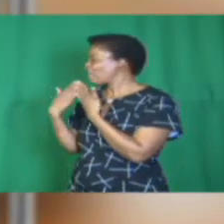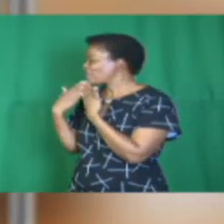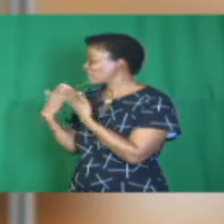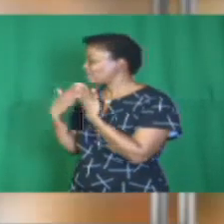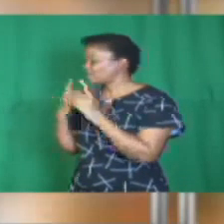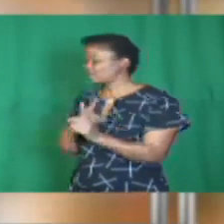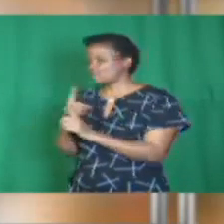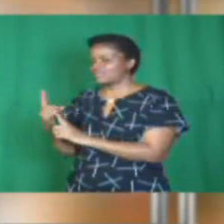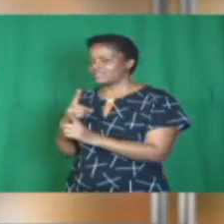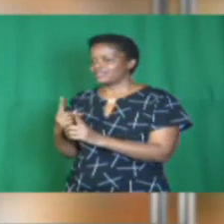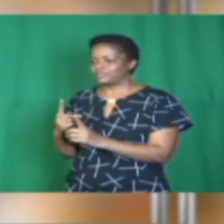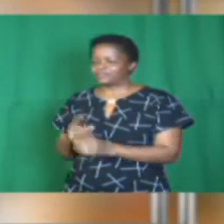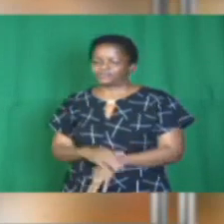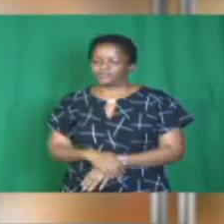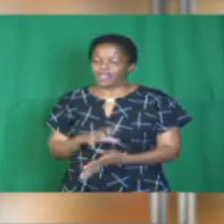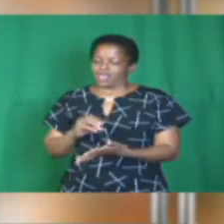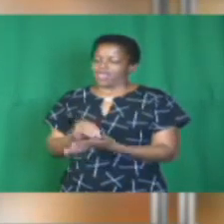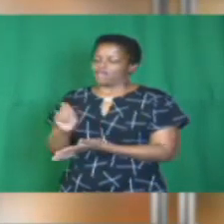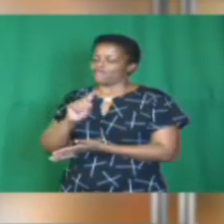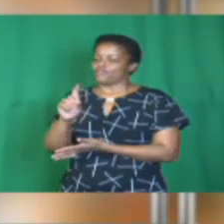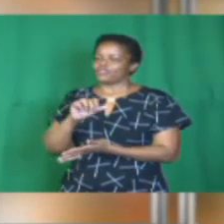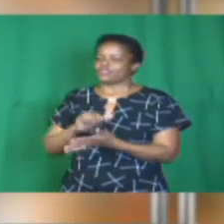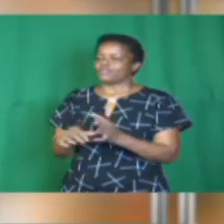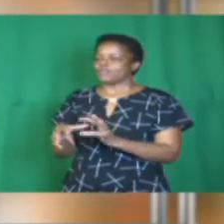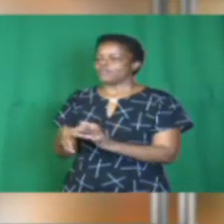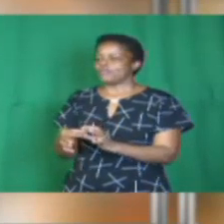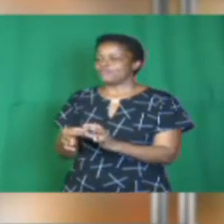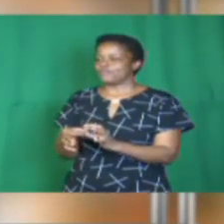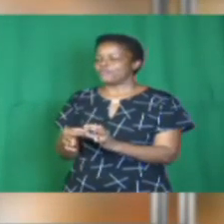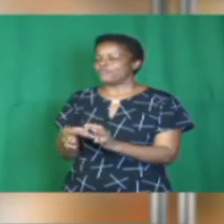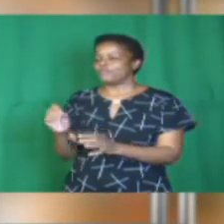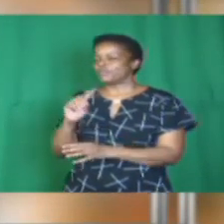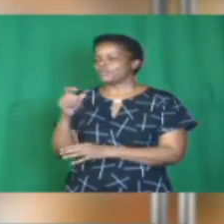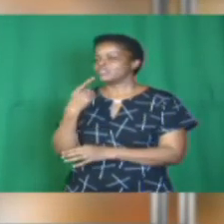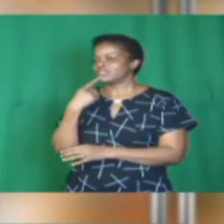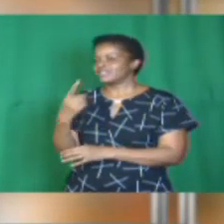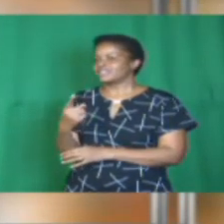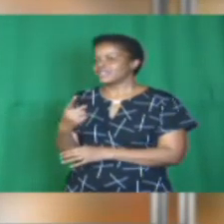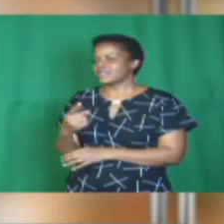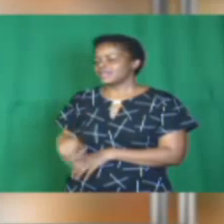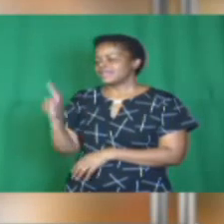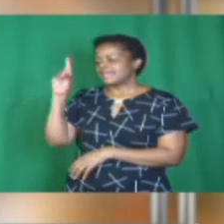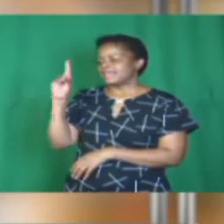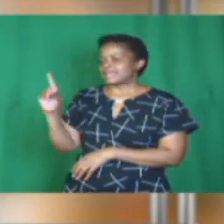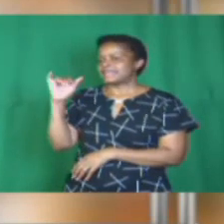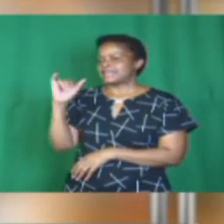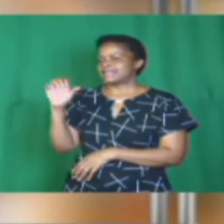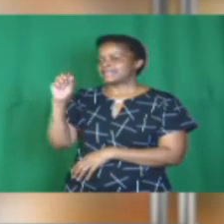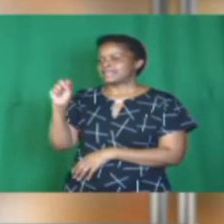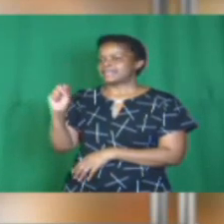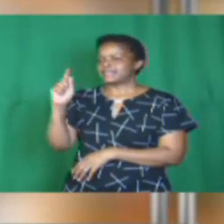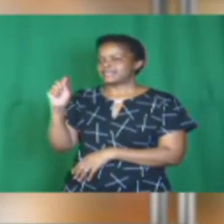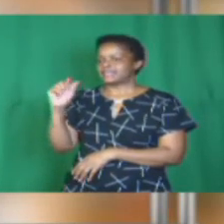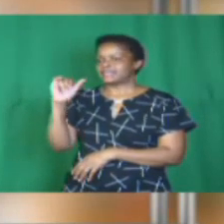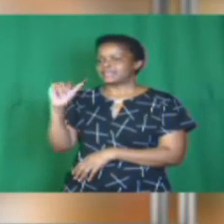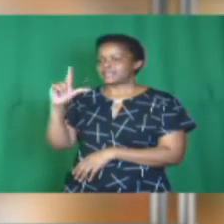that. The viewer at home has a question, and the question is, what is distillation method? I think